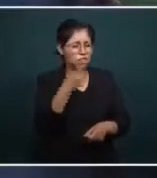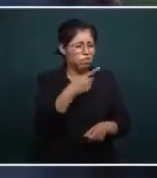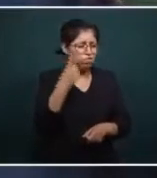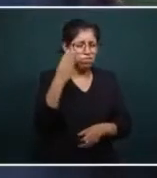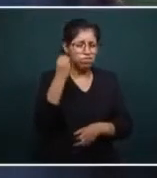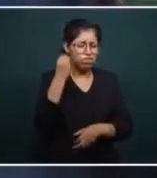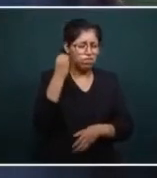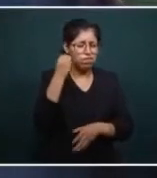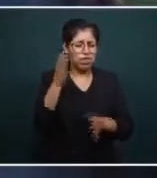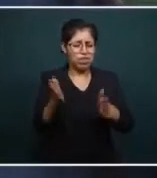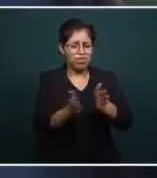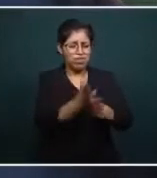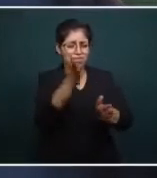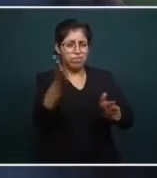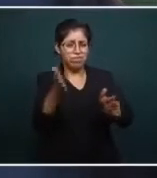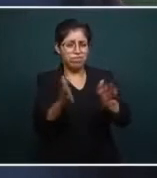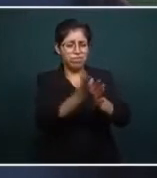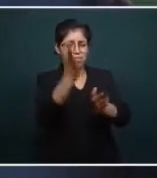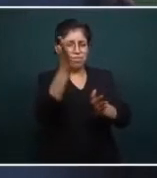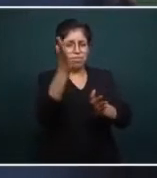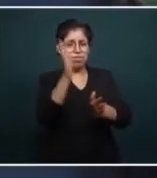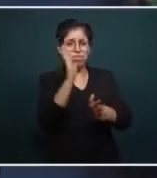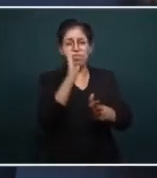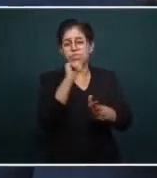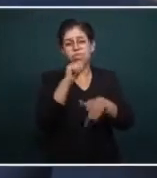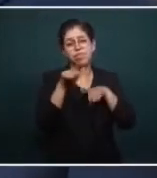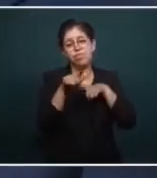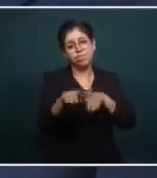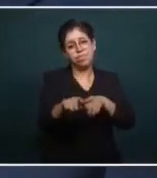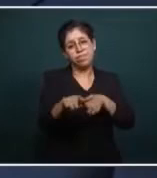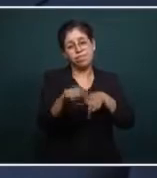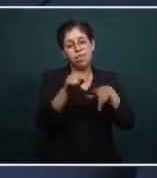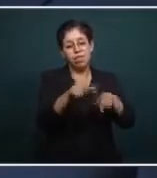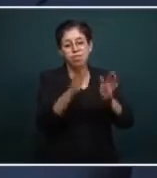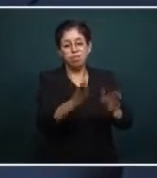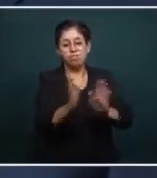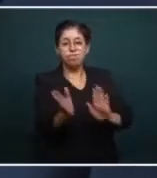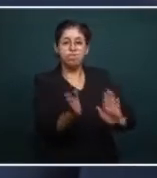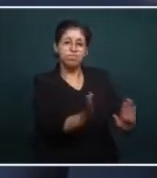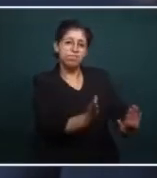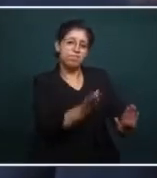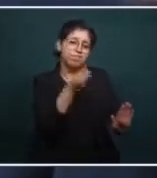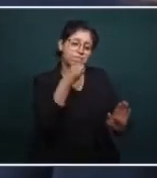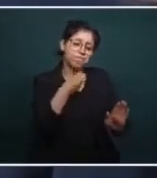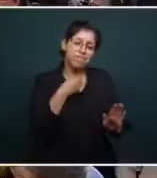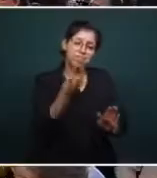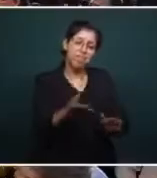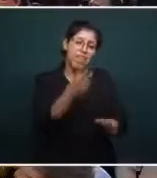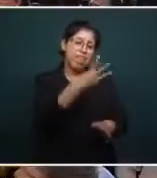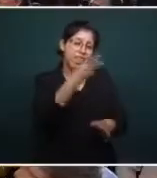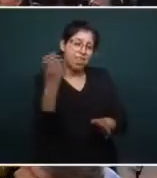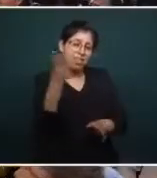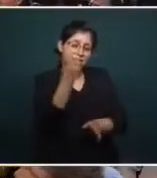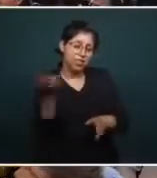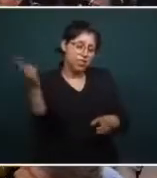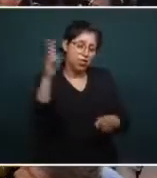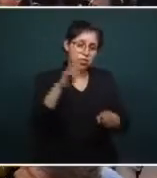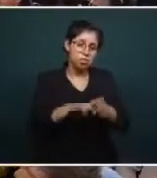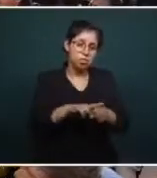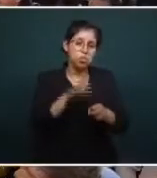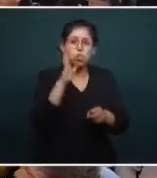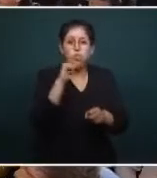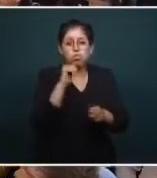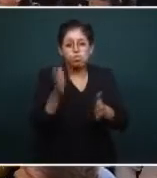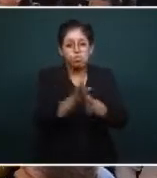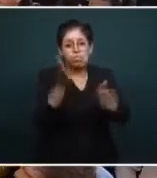jobs that were más left. hospitales, Hospitals, centros de salud, health centers, más de 300 more than 300 were left